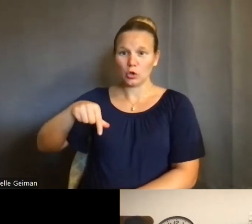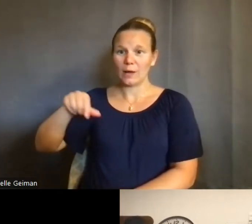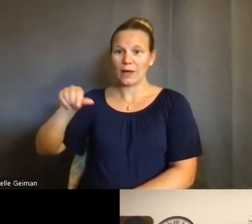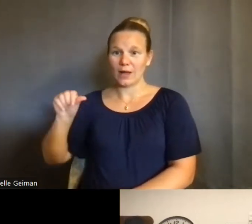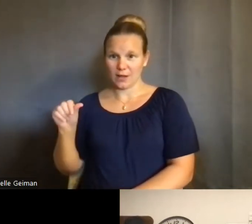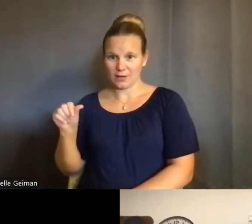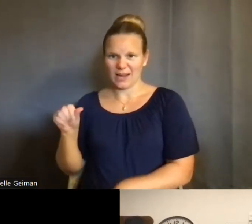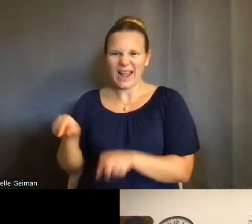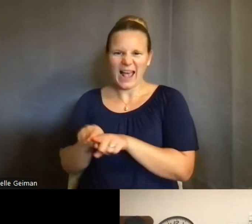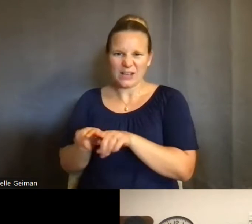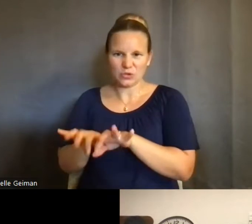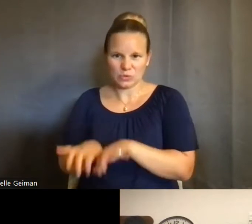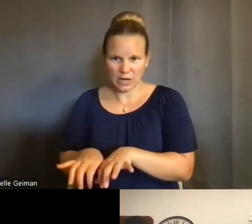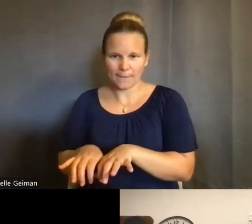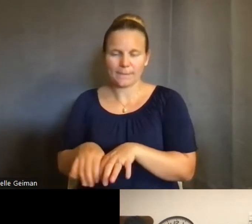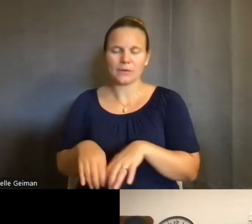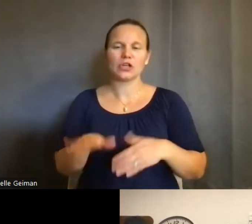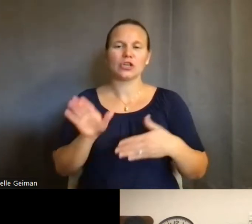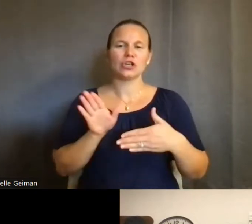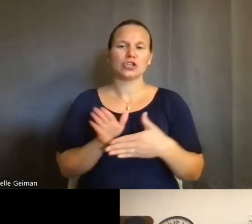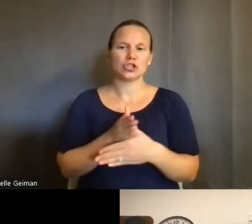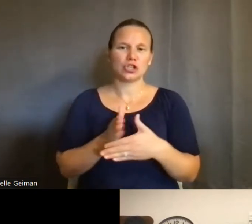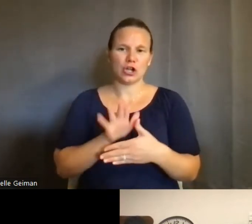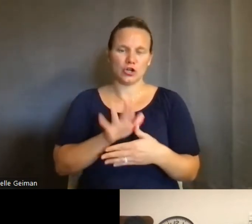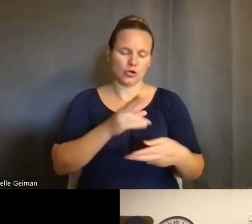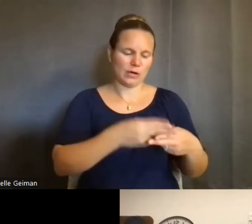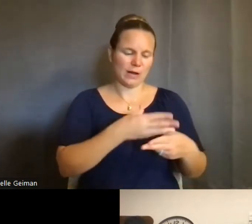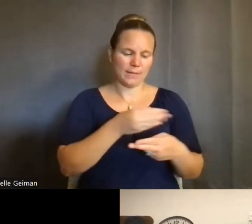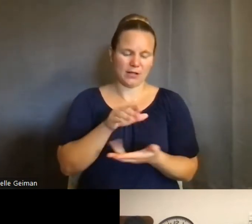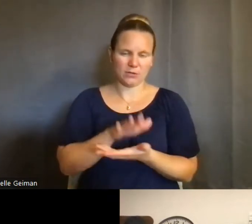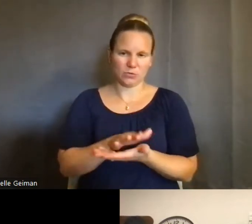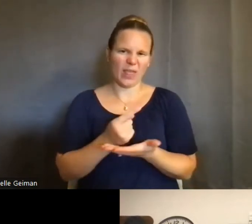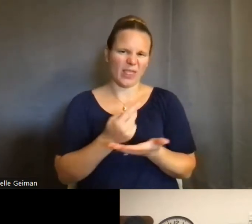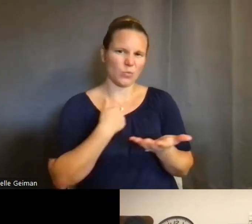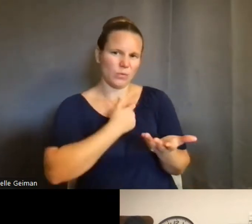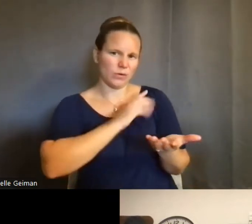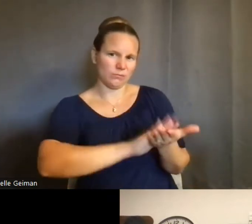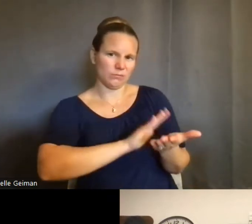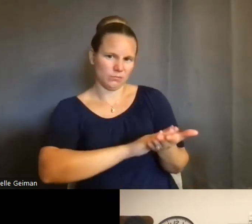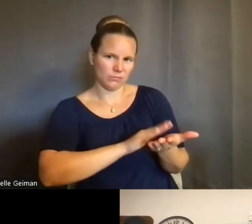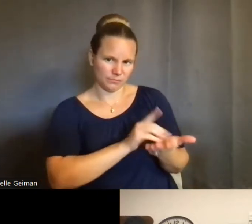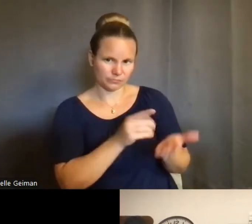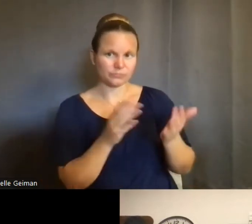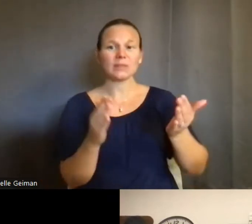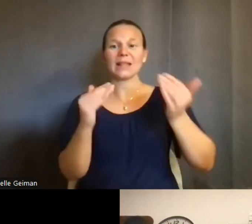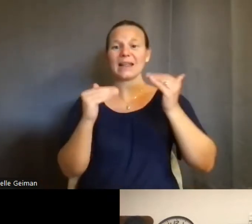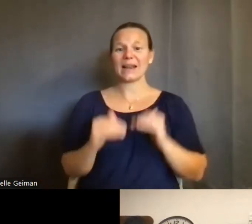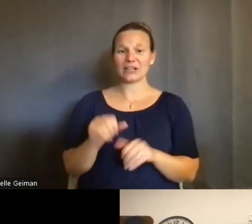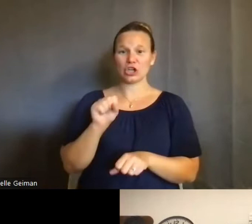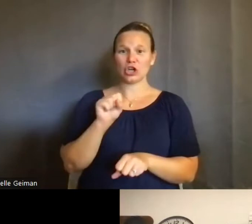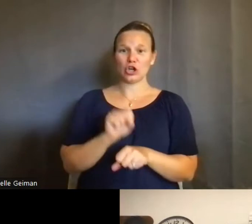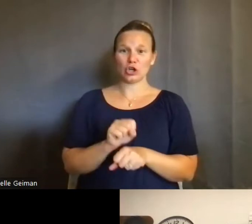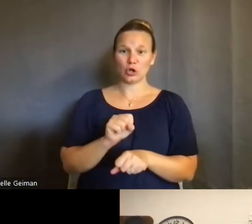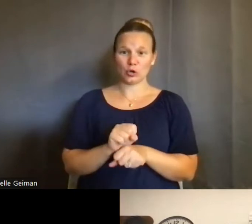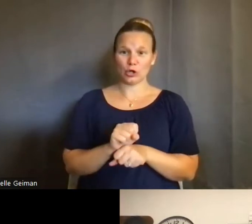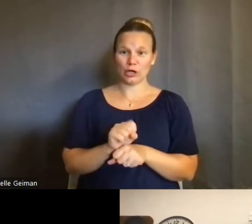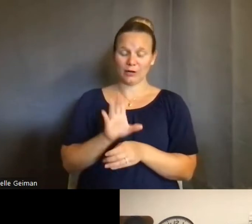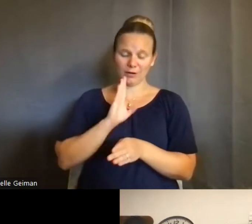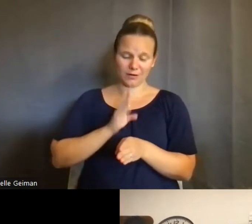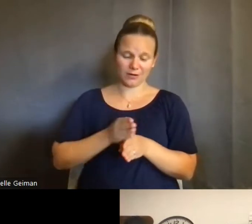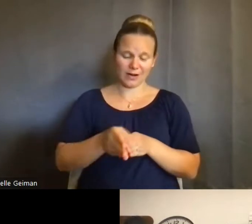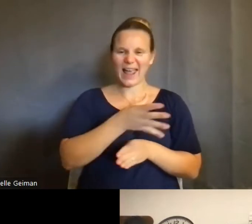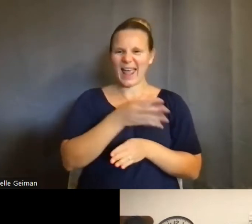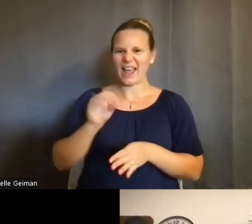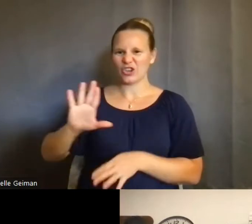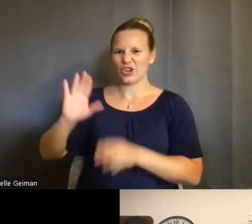and your school so we can give you proper credit. Okay, so let's get into your career in education. You seem like you've done it all. You seem like